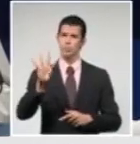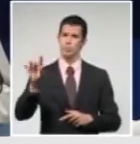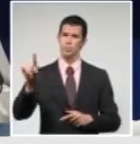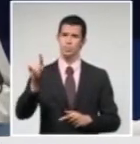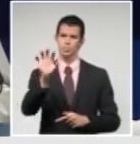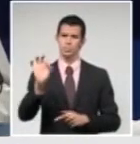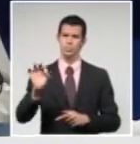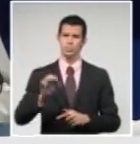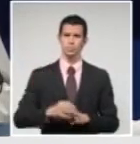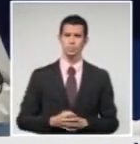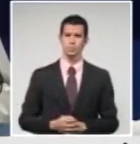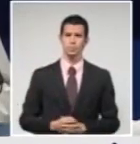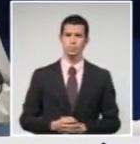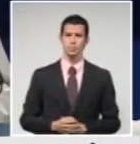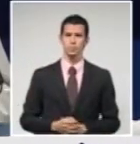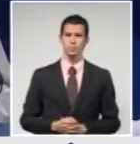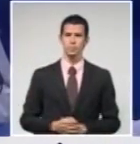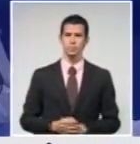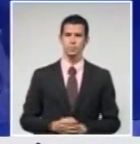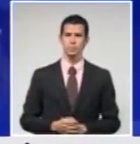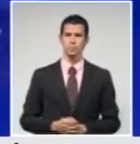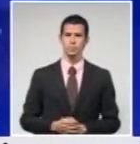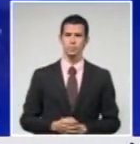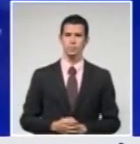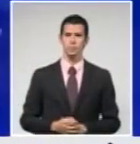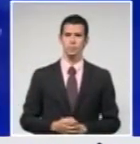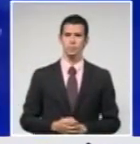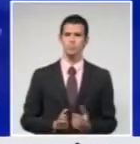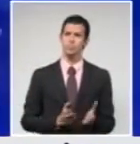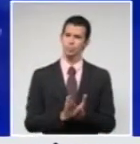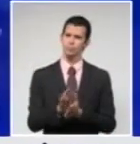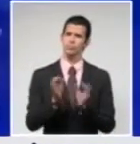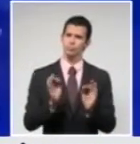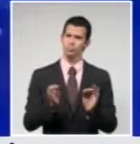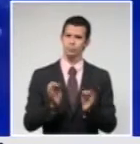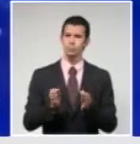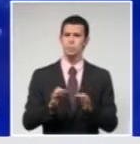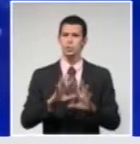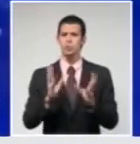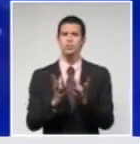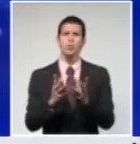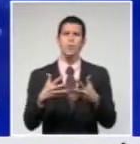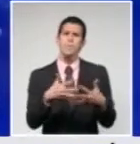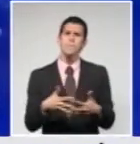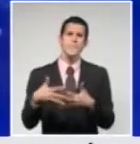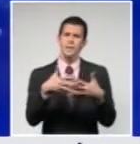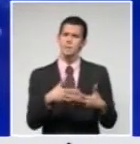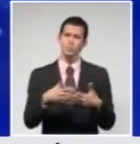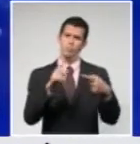the list of countries worst affected by the pandemic, with